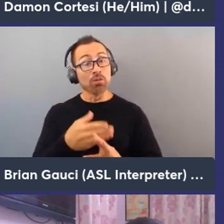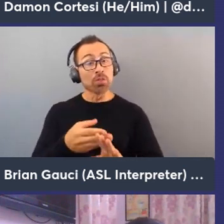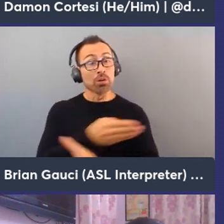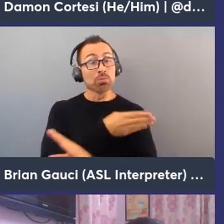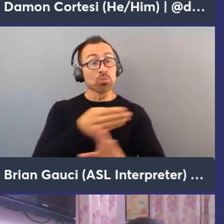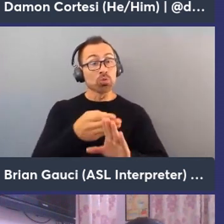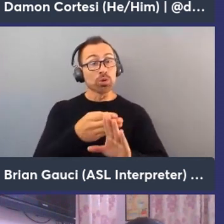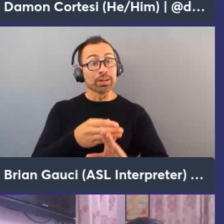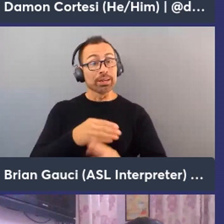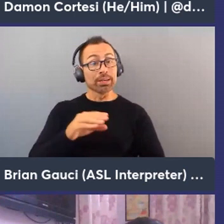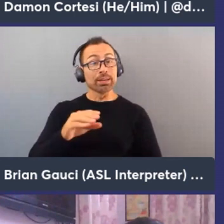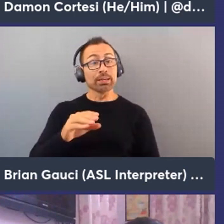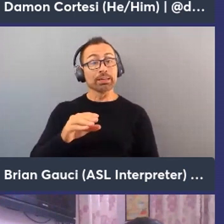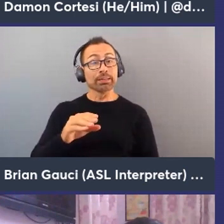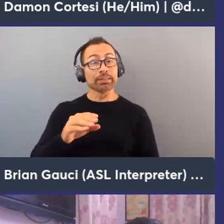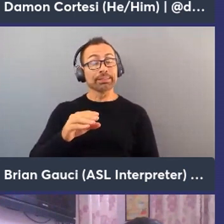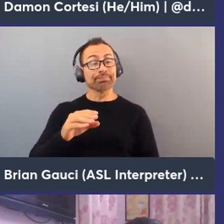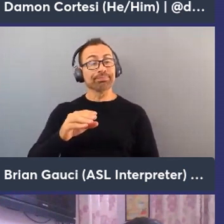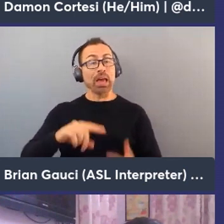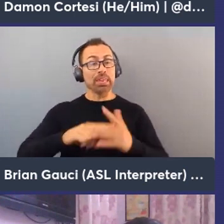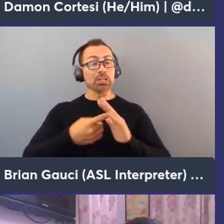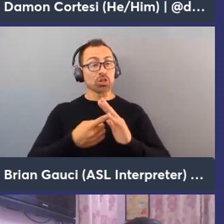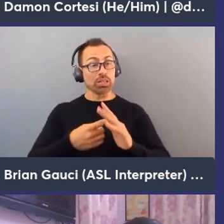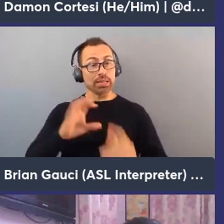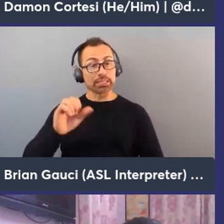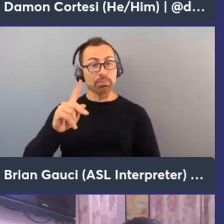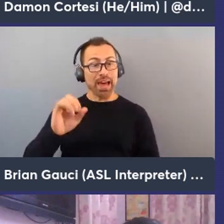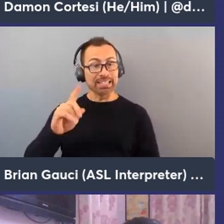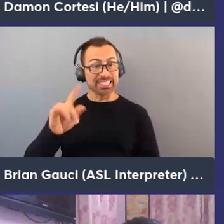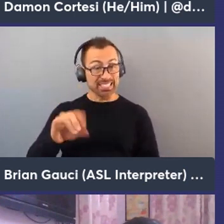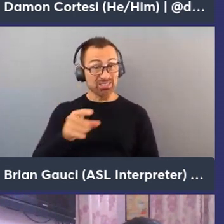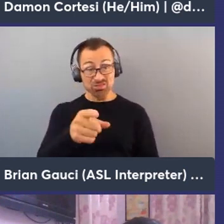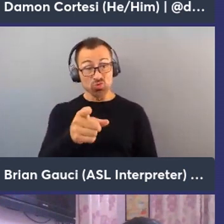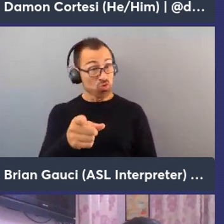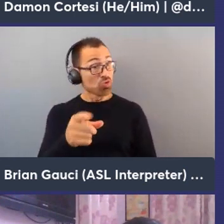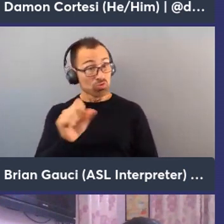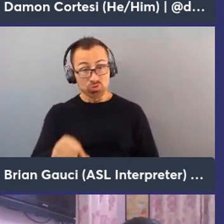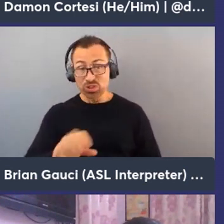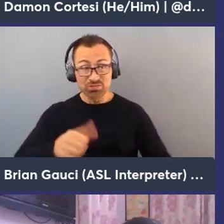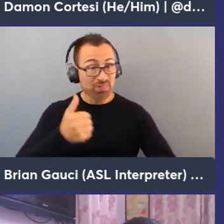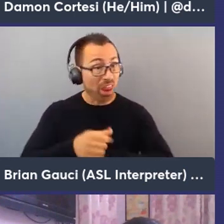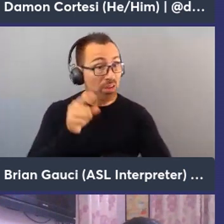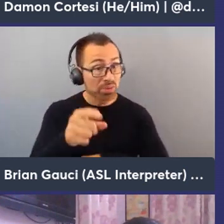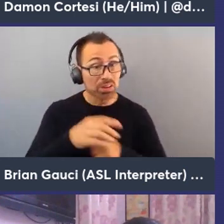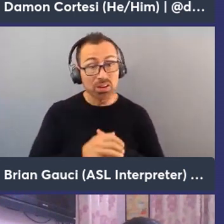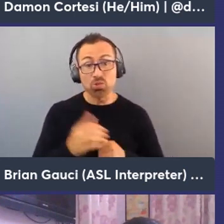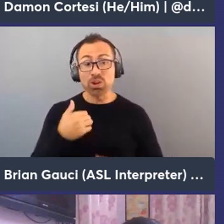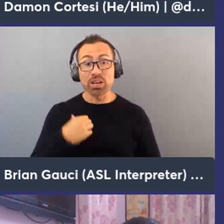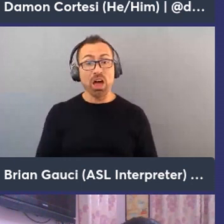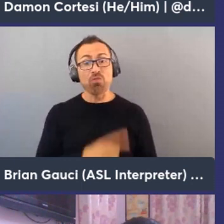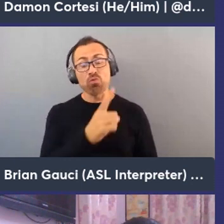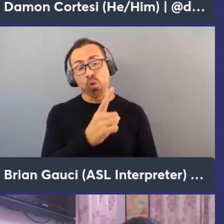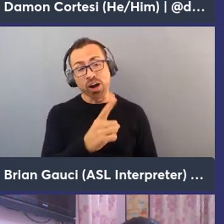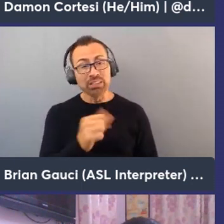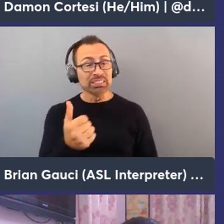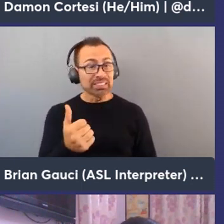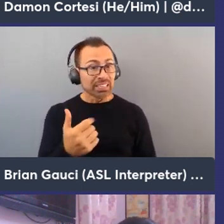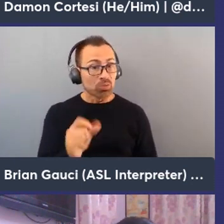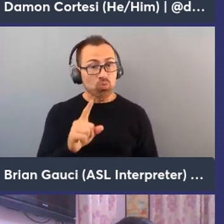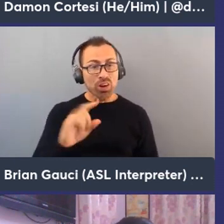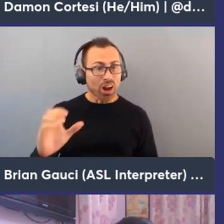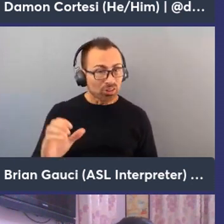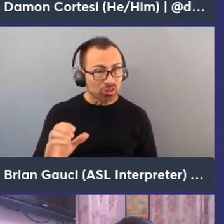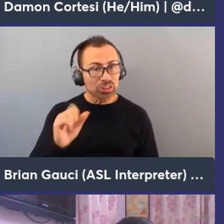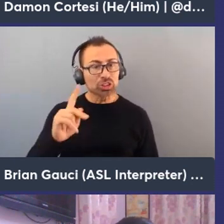waiting to run your EMR jobs, you can change this here. We can have 1, 10, 100 Spark drivers running there. You can customize the size